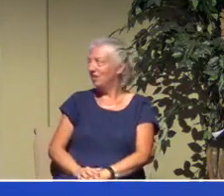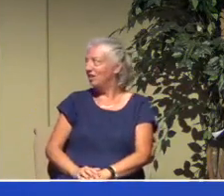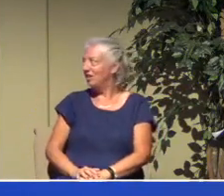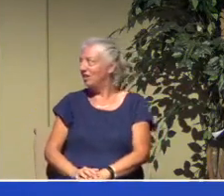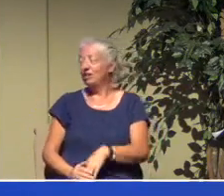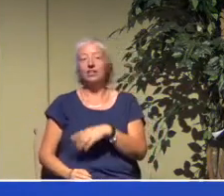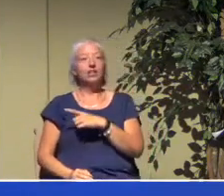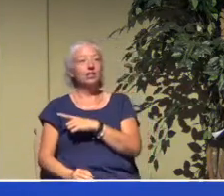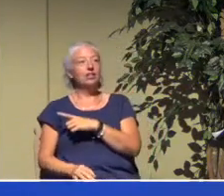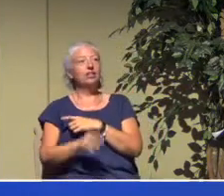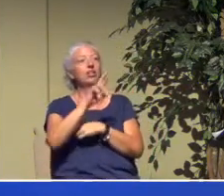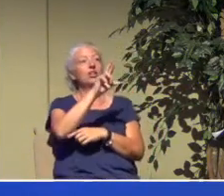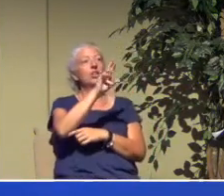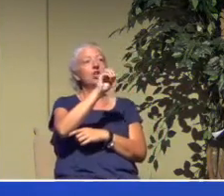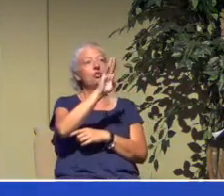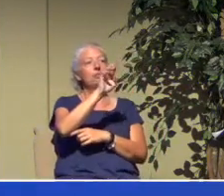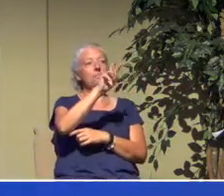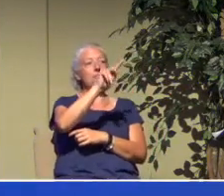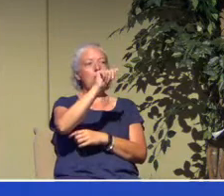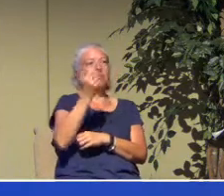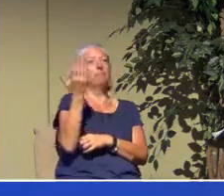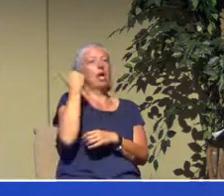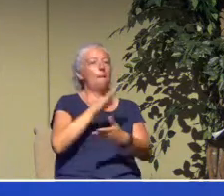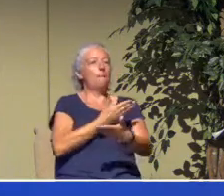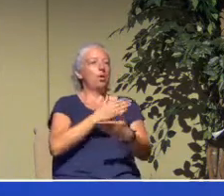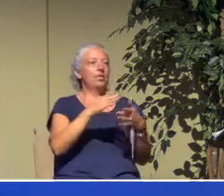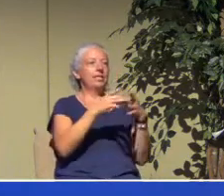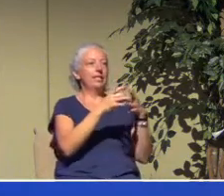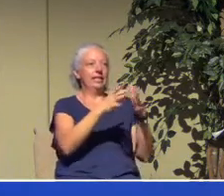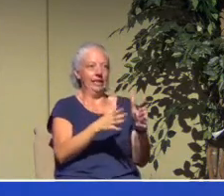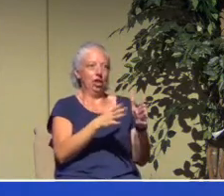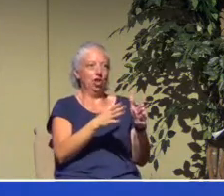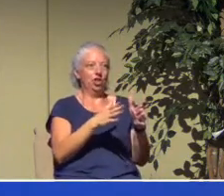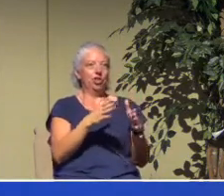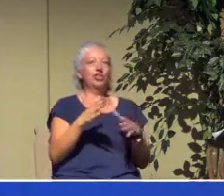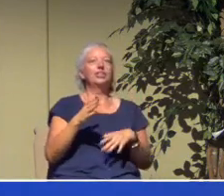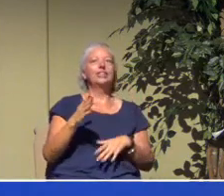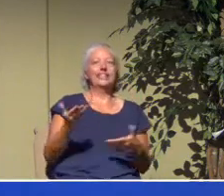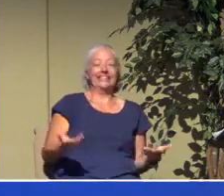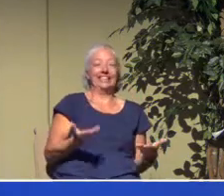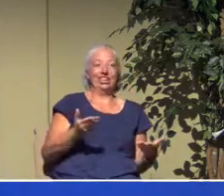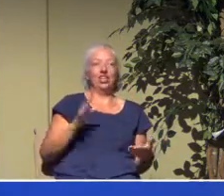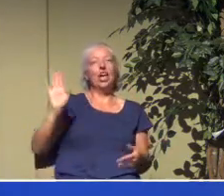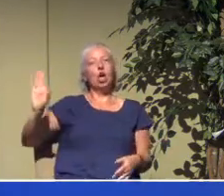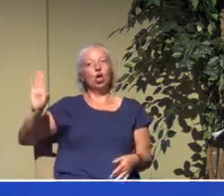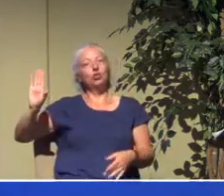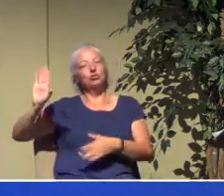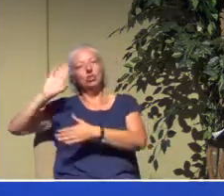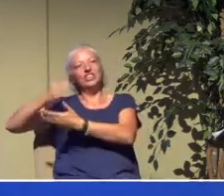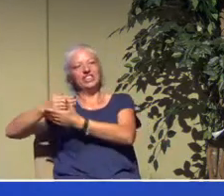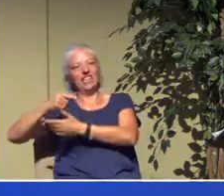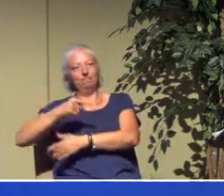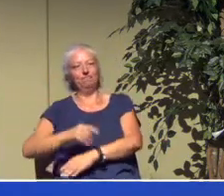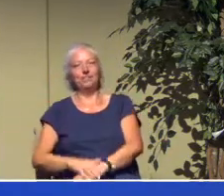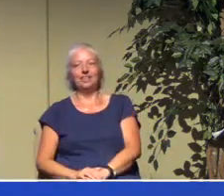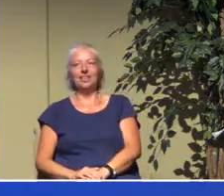He is the son of Roberta. And lift up your hand if you know Roberta. Yeah, that's what I thought. Lots of people,